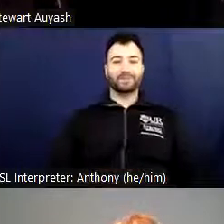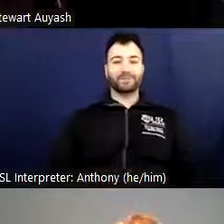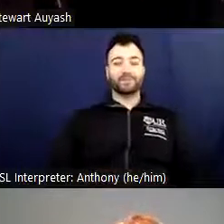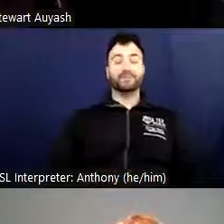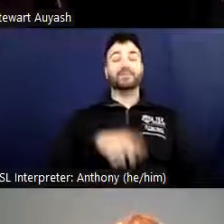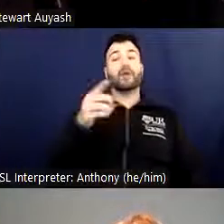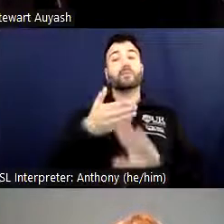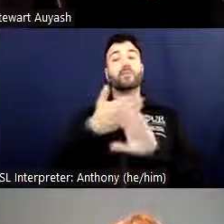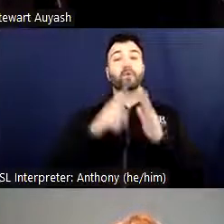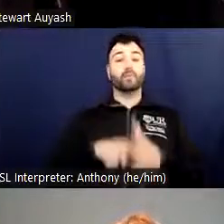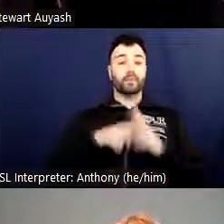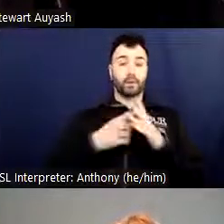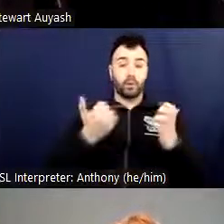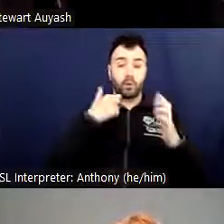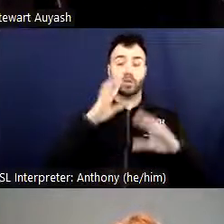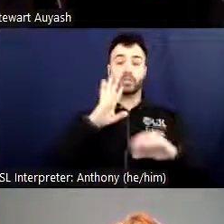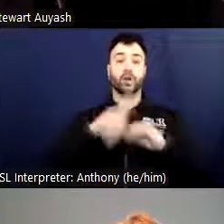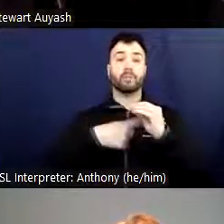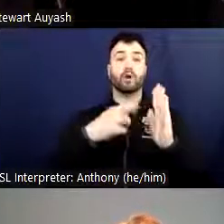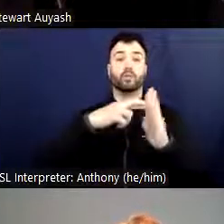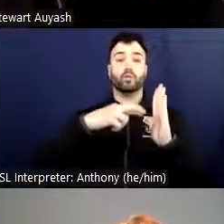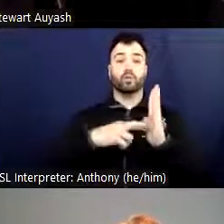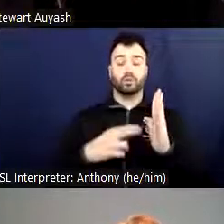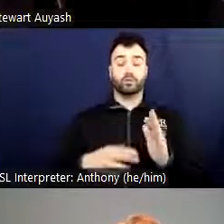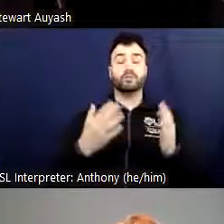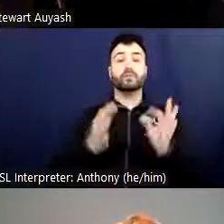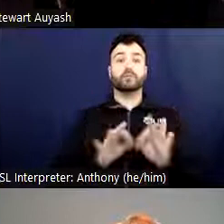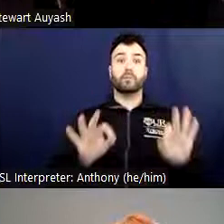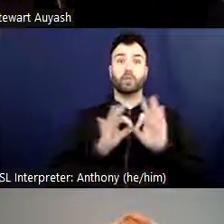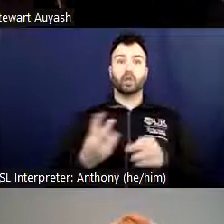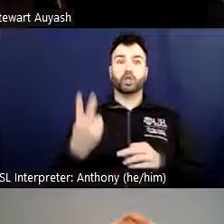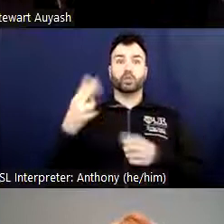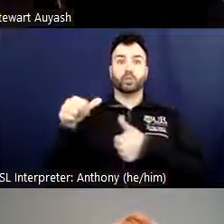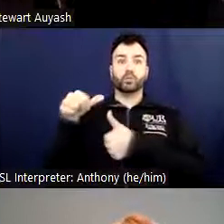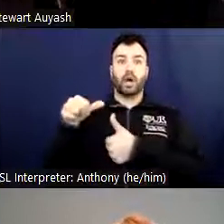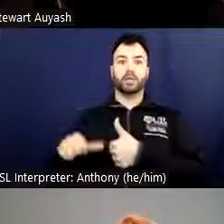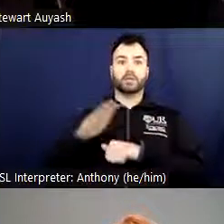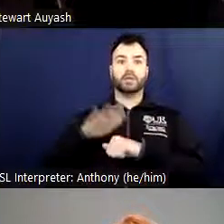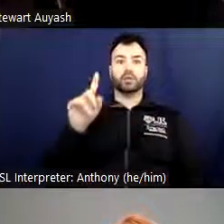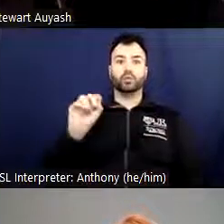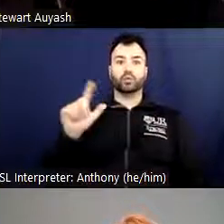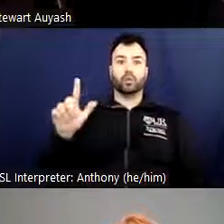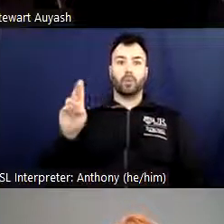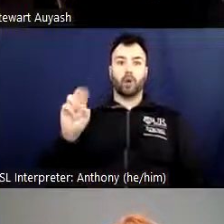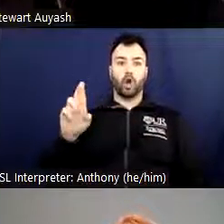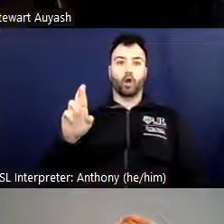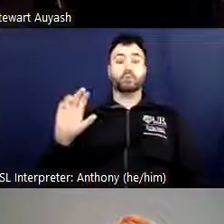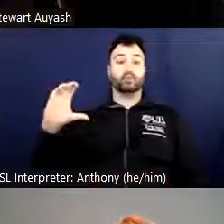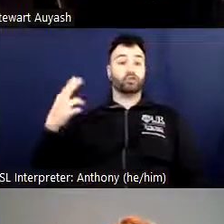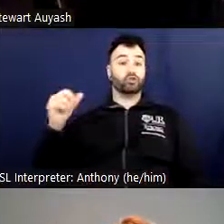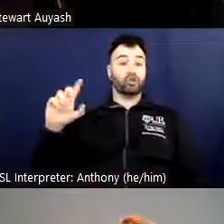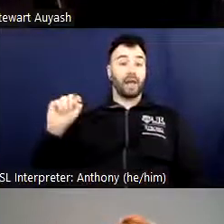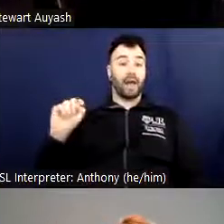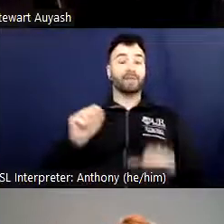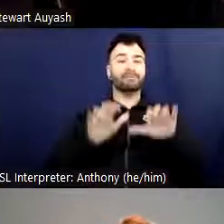a few housekeeping items. There are two very important buttons on your Zoom toolbar. Please use the chat button to type hello